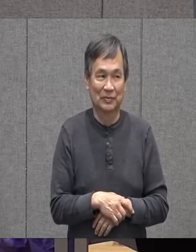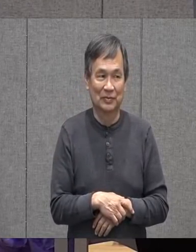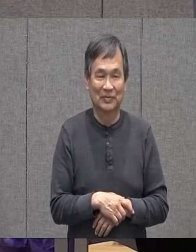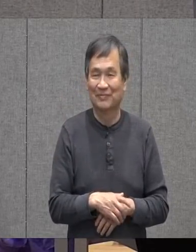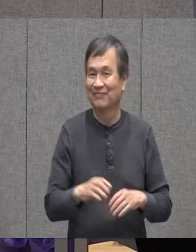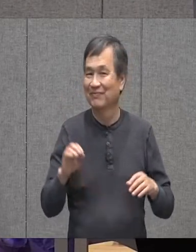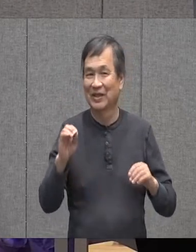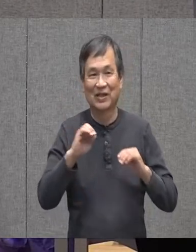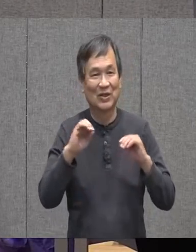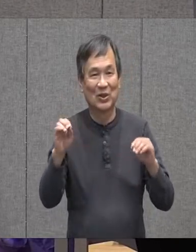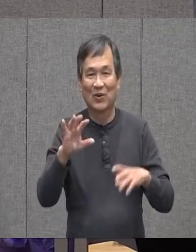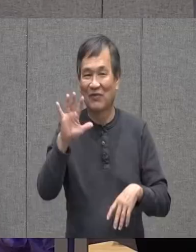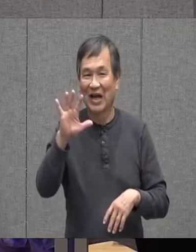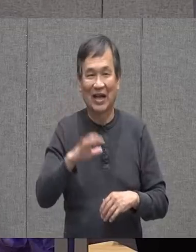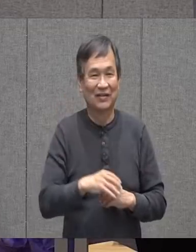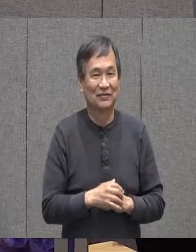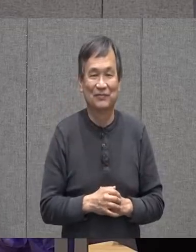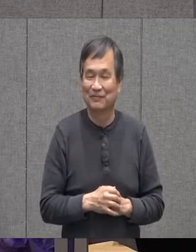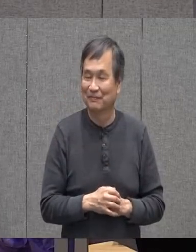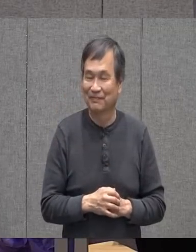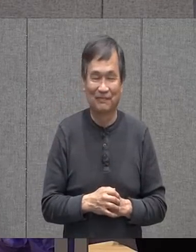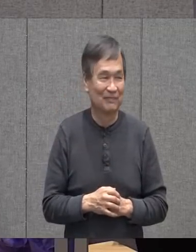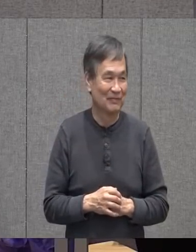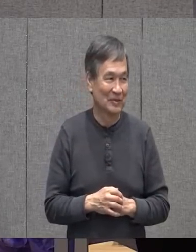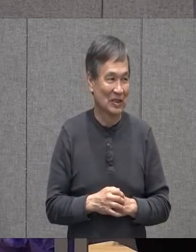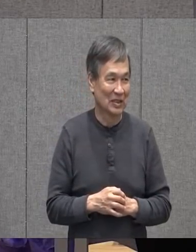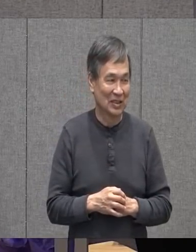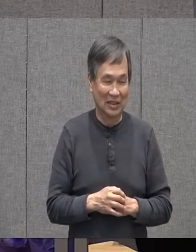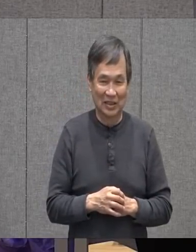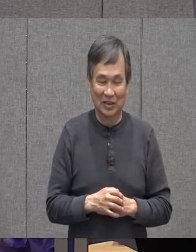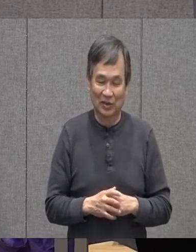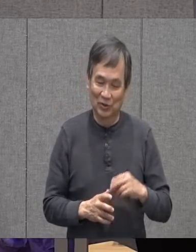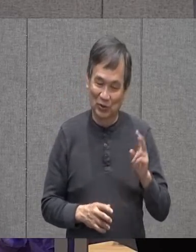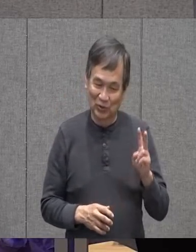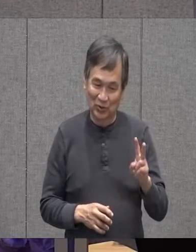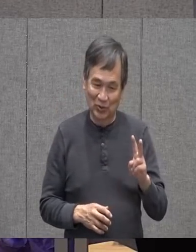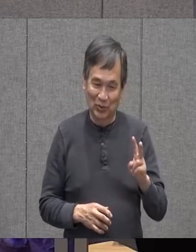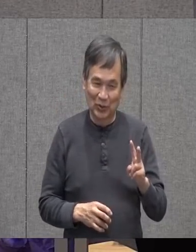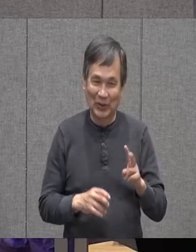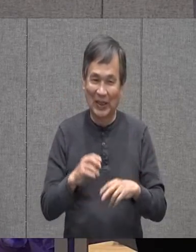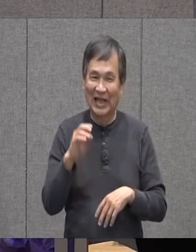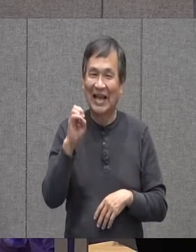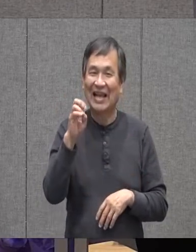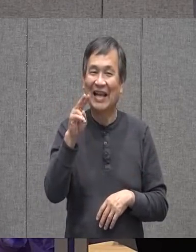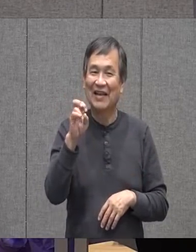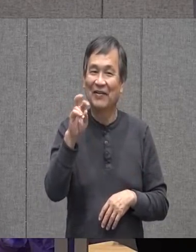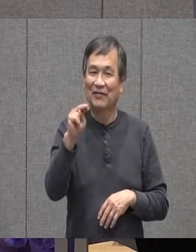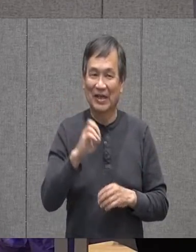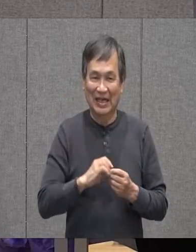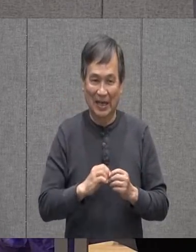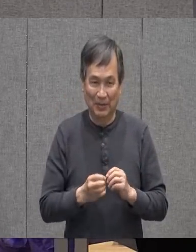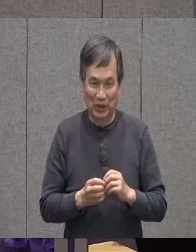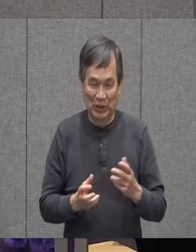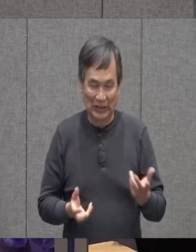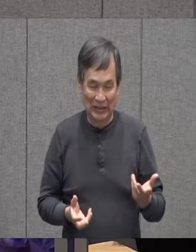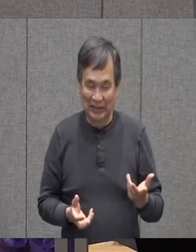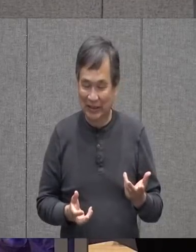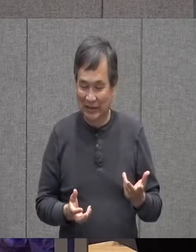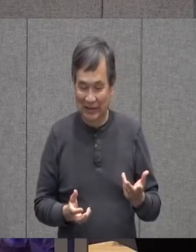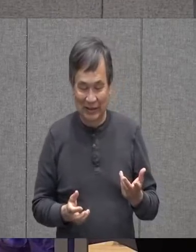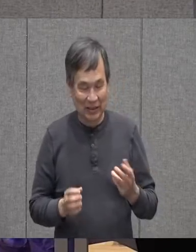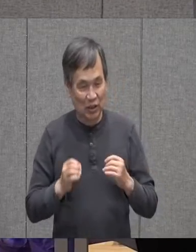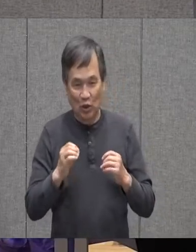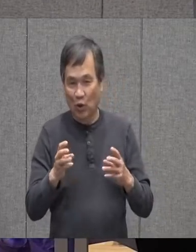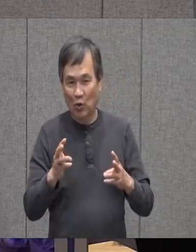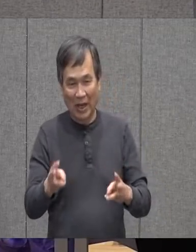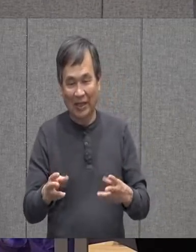But a 5. 5's going to be a hard one because those 2s are all even. Yeah, I don't see a way for me to use my